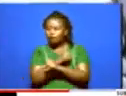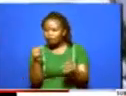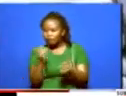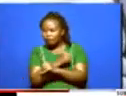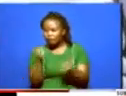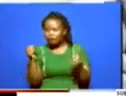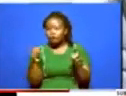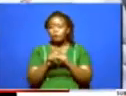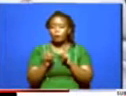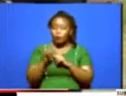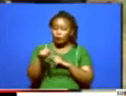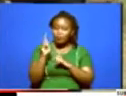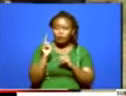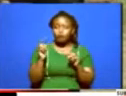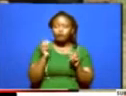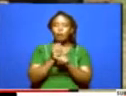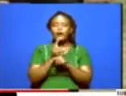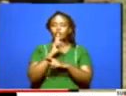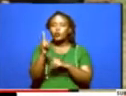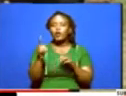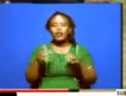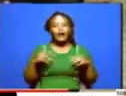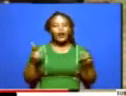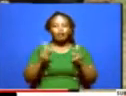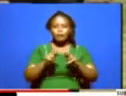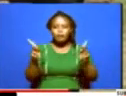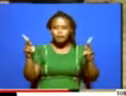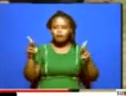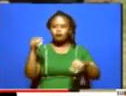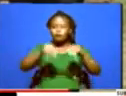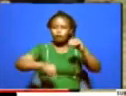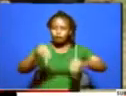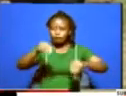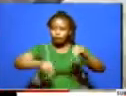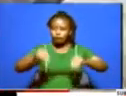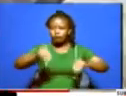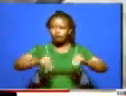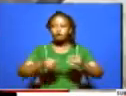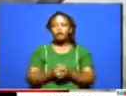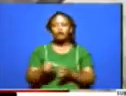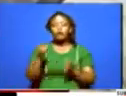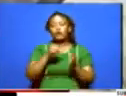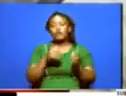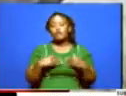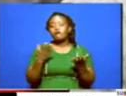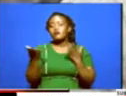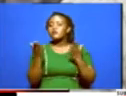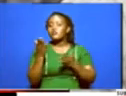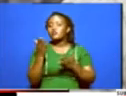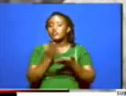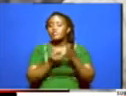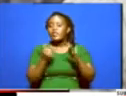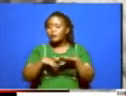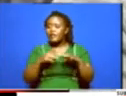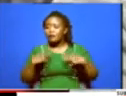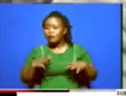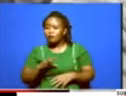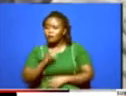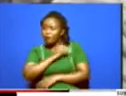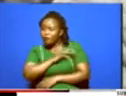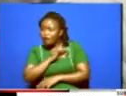in ensuring a peaceful environment during elections. There is what we call voter apathy. There is also what we